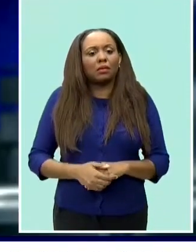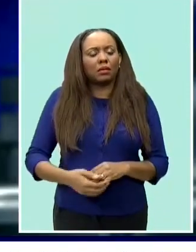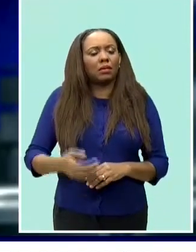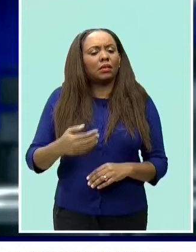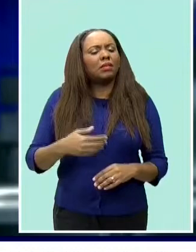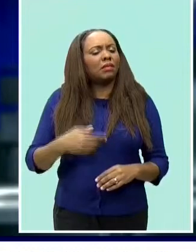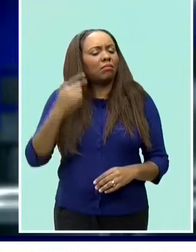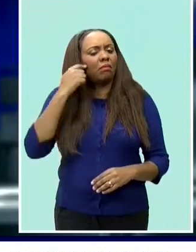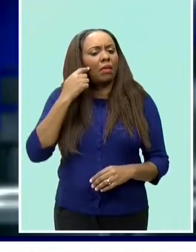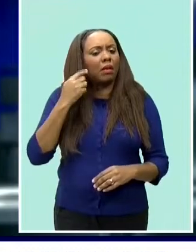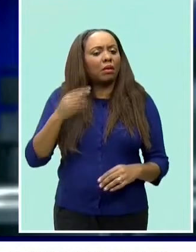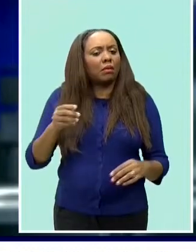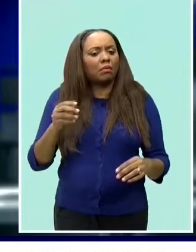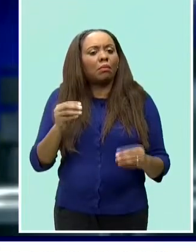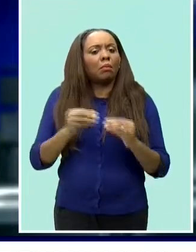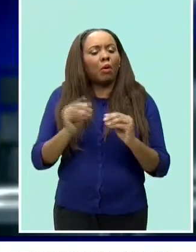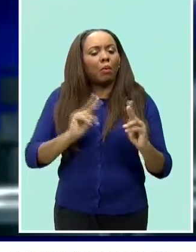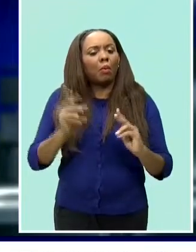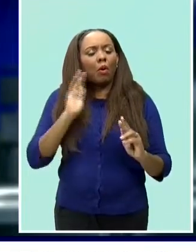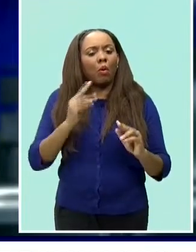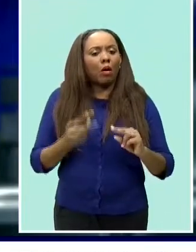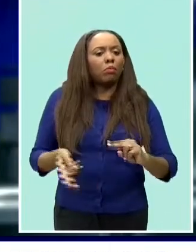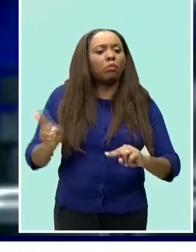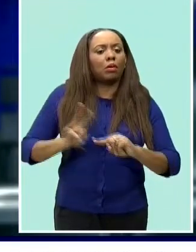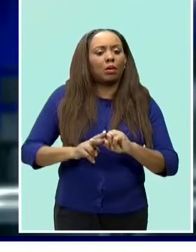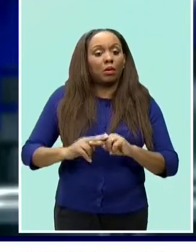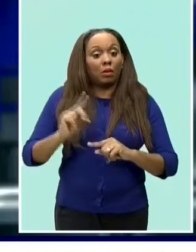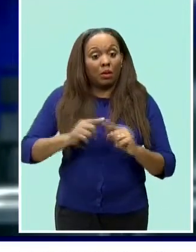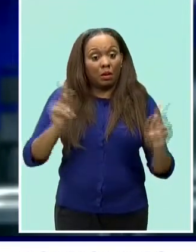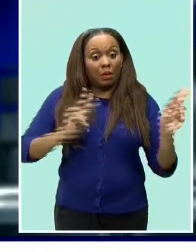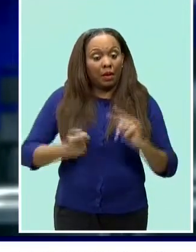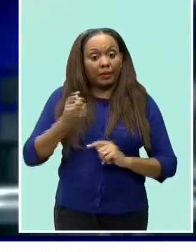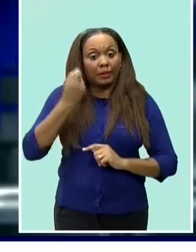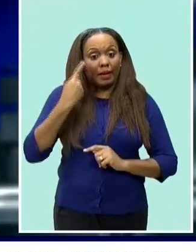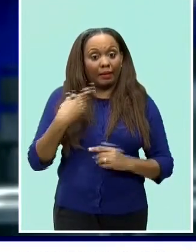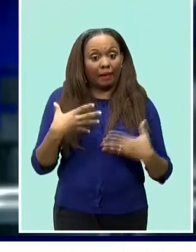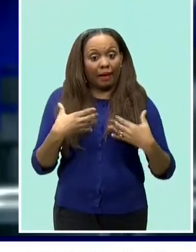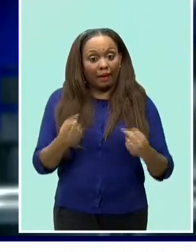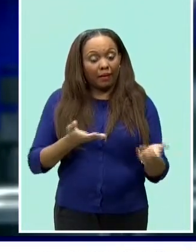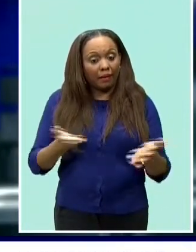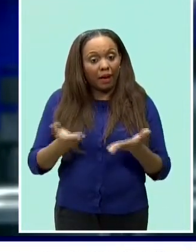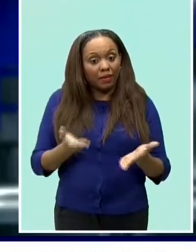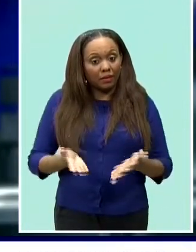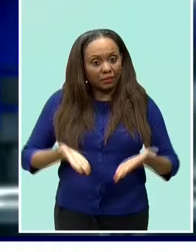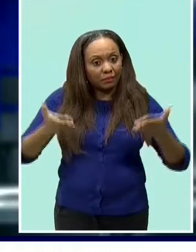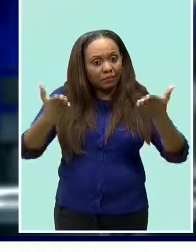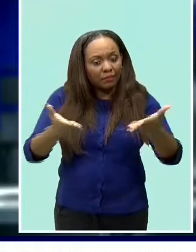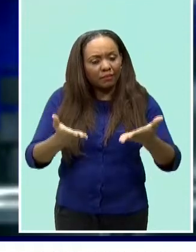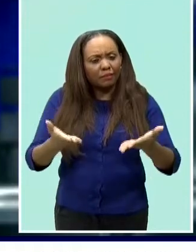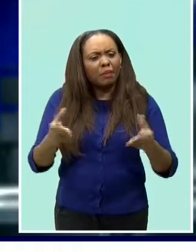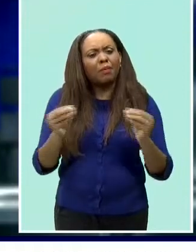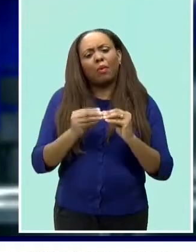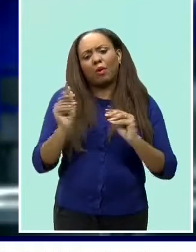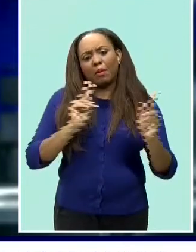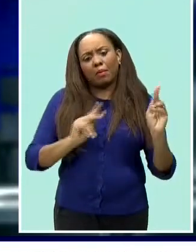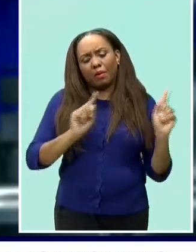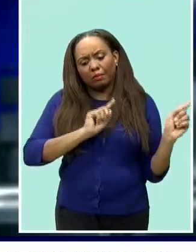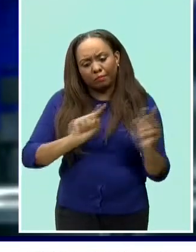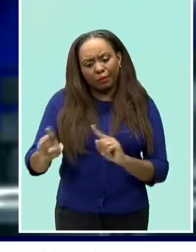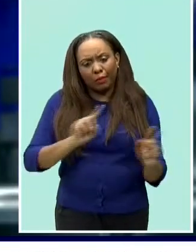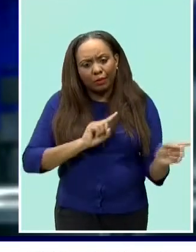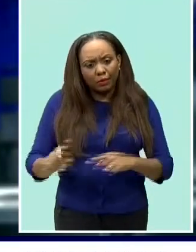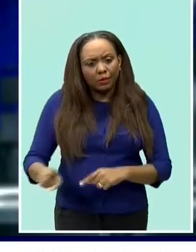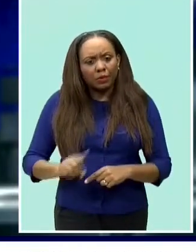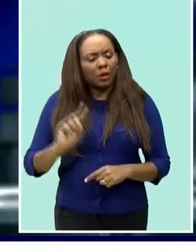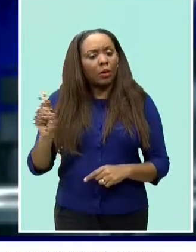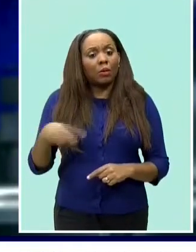will continue to increase, especially when the public recognizes the wide range of health services being offered. And he says the only issue that